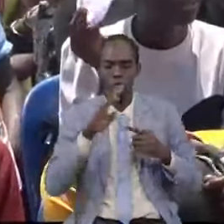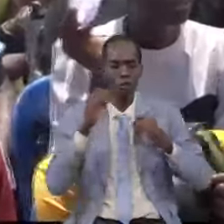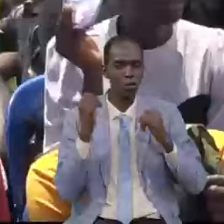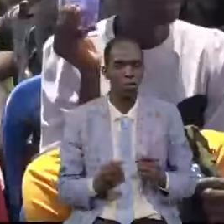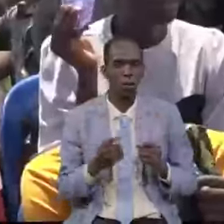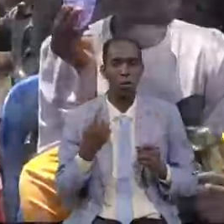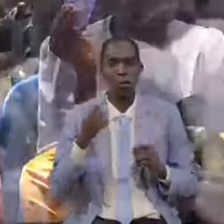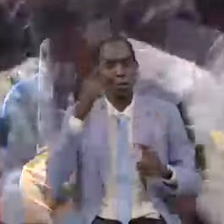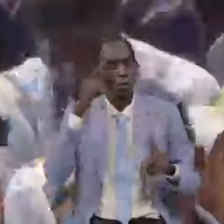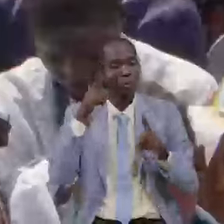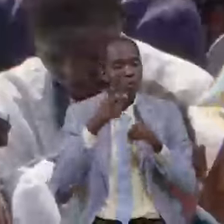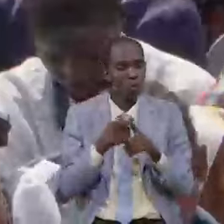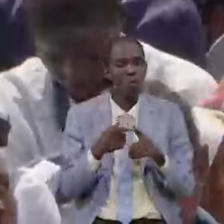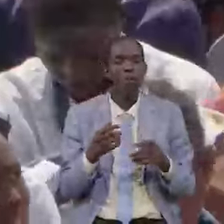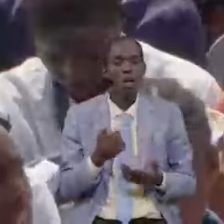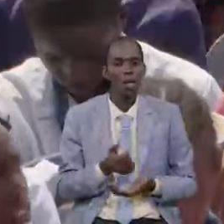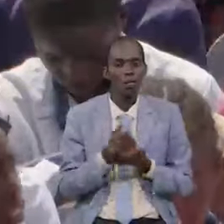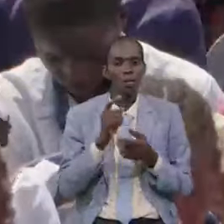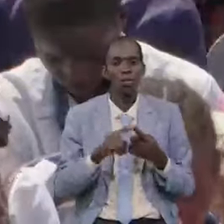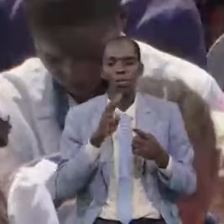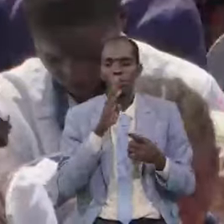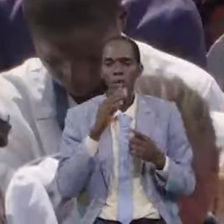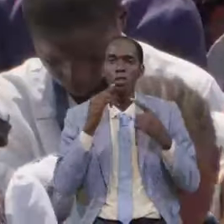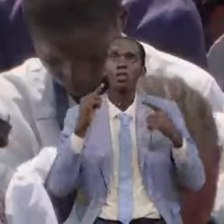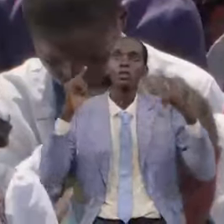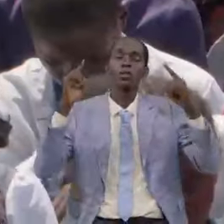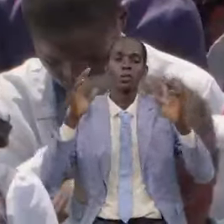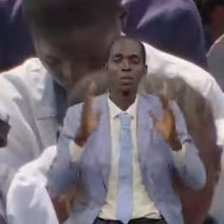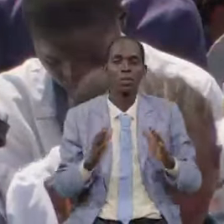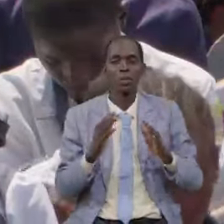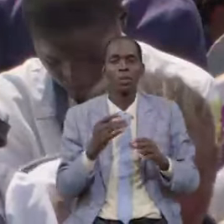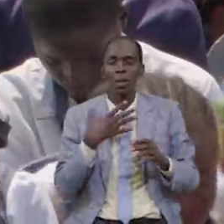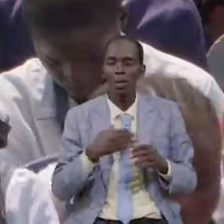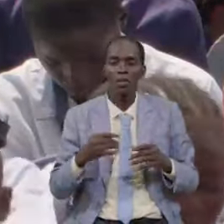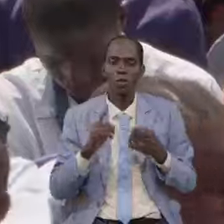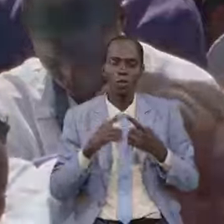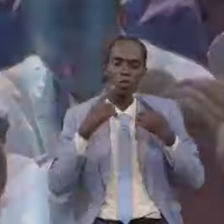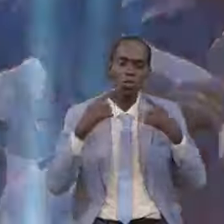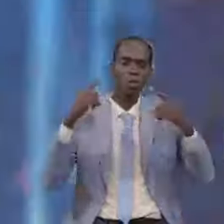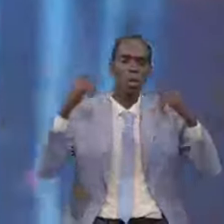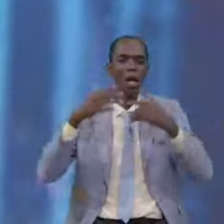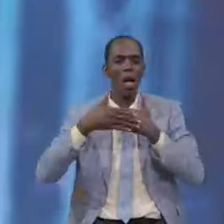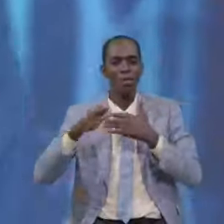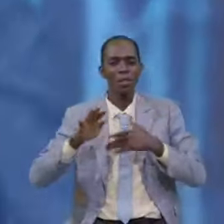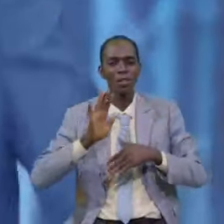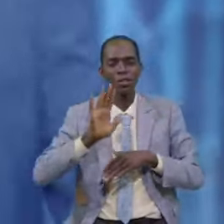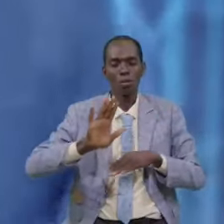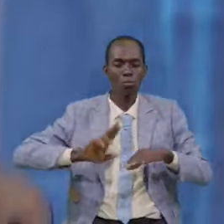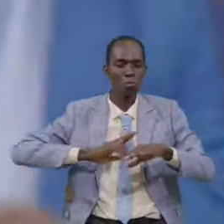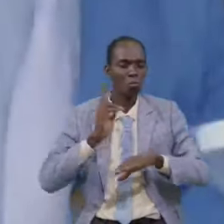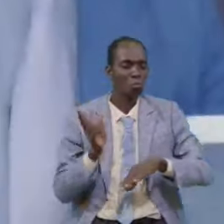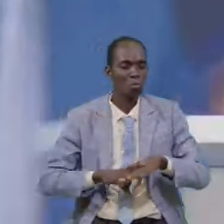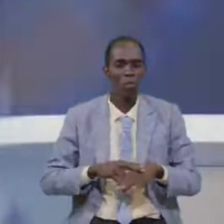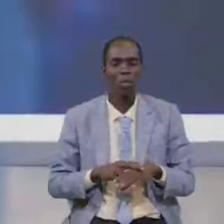achiever. And I want you even achieve after your natural, normal, official retirement. What